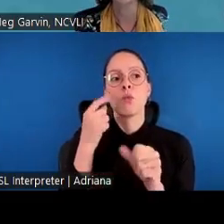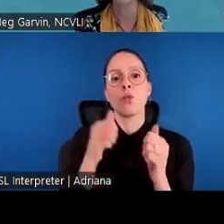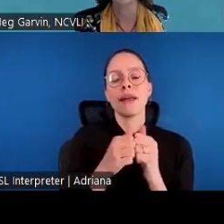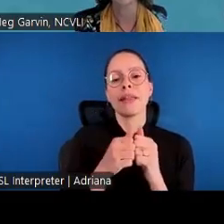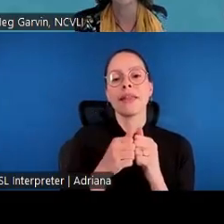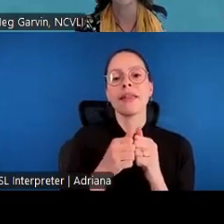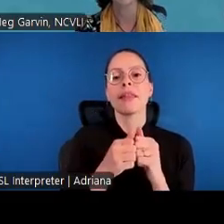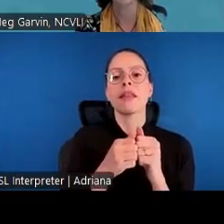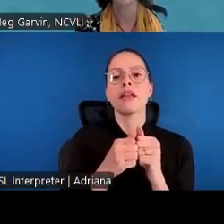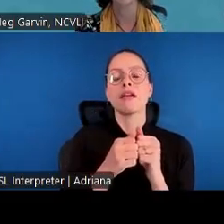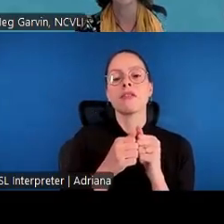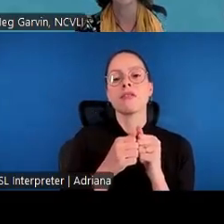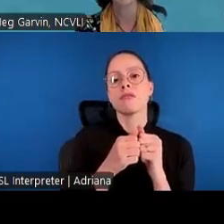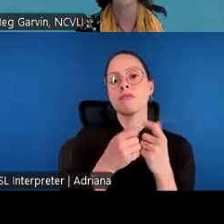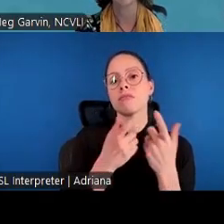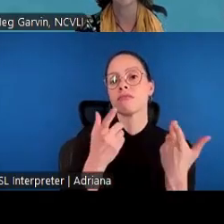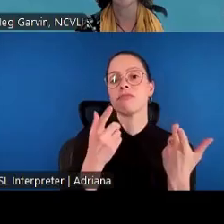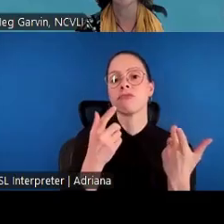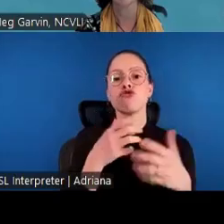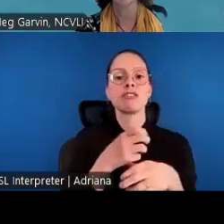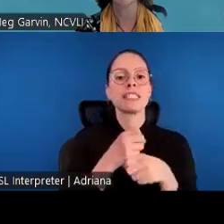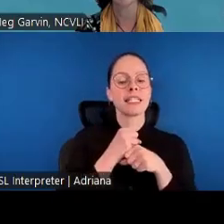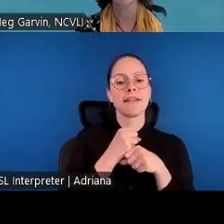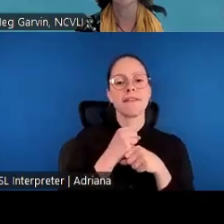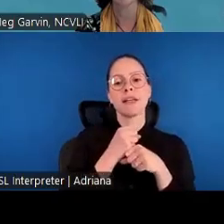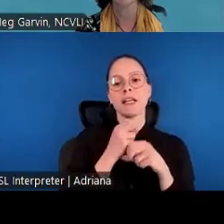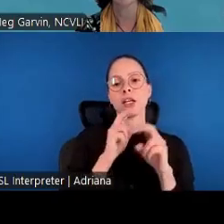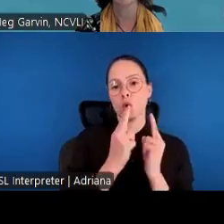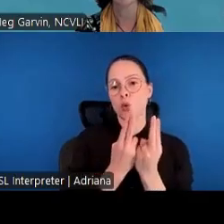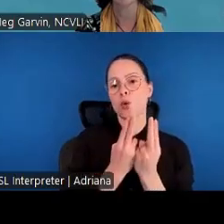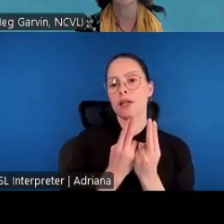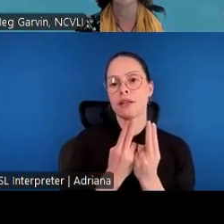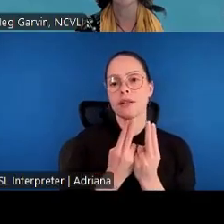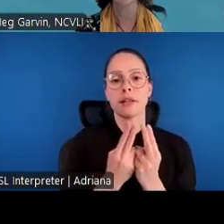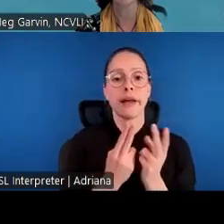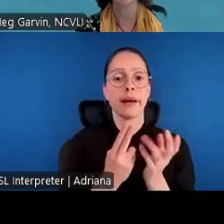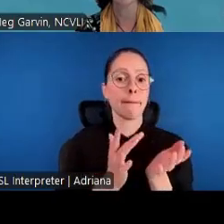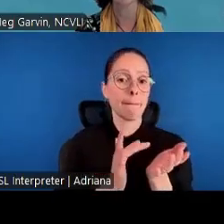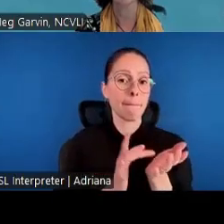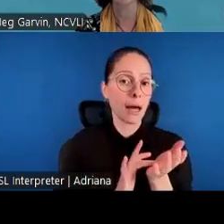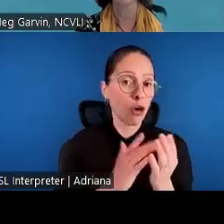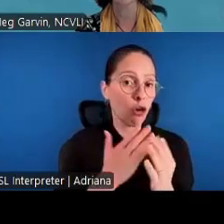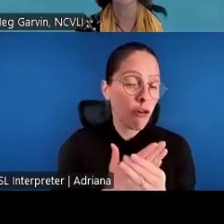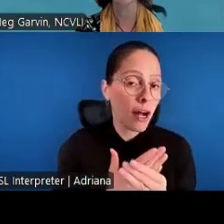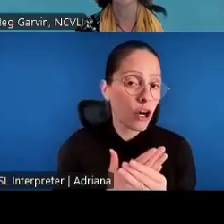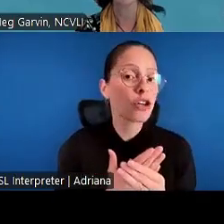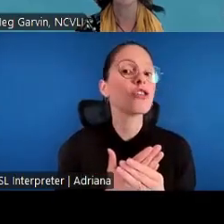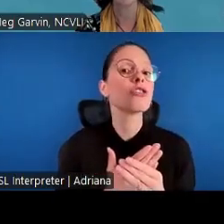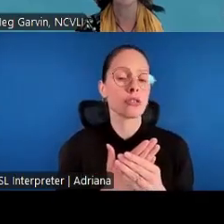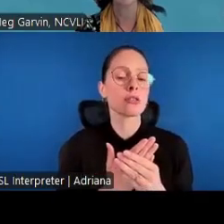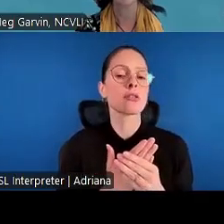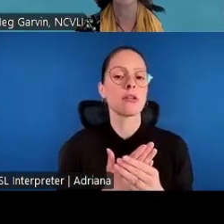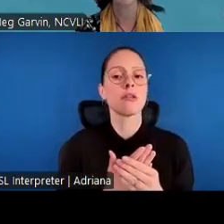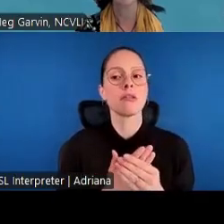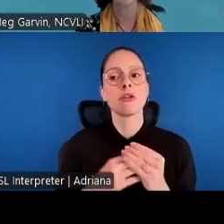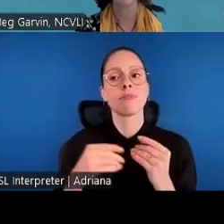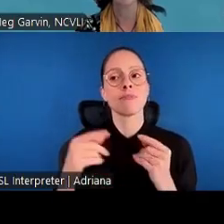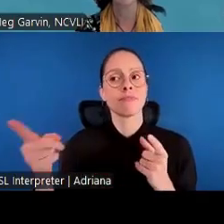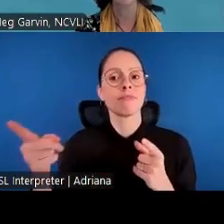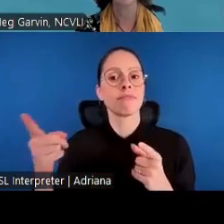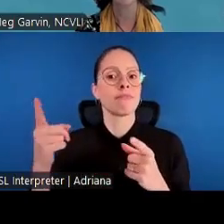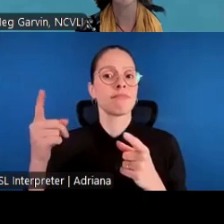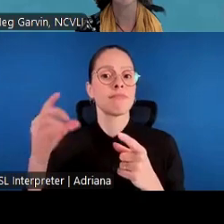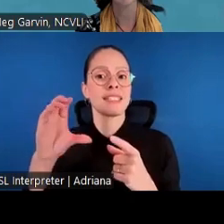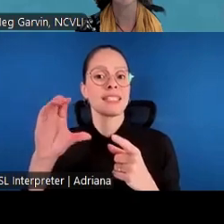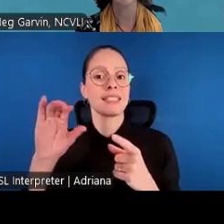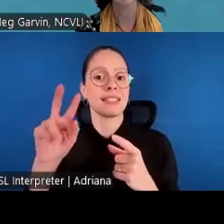it could be medical records or therapy records from the civilian side. If those are going to issue, you're likely going to be